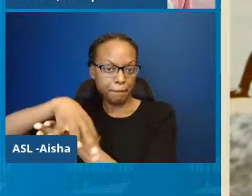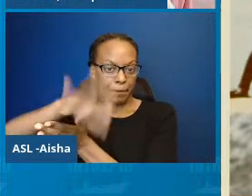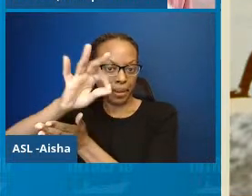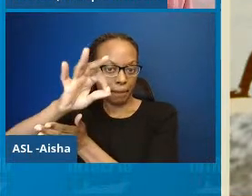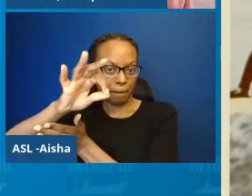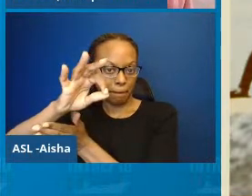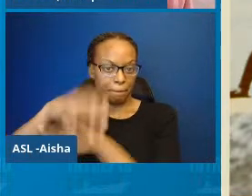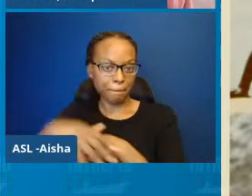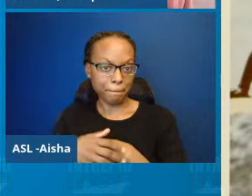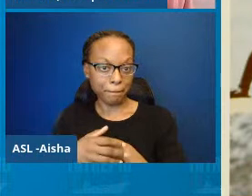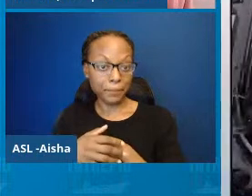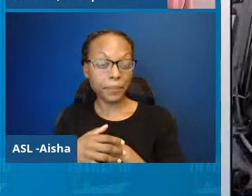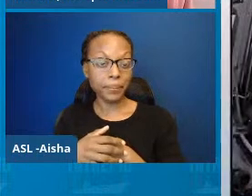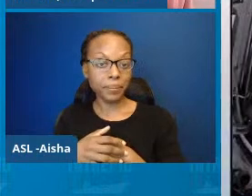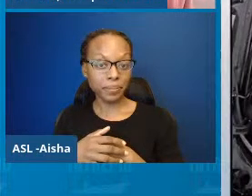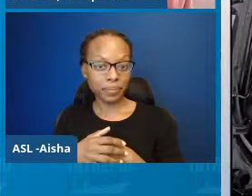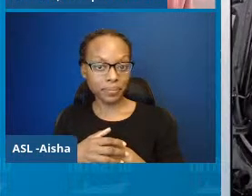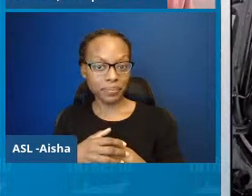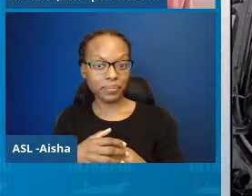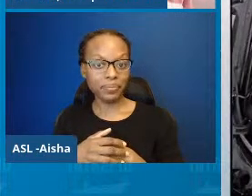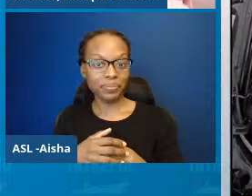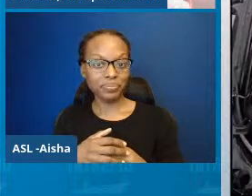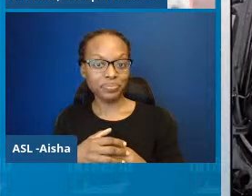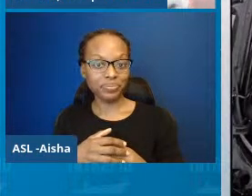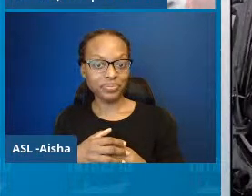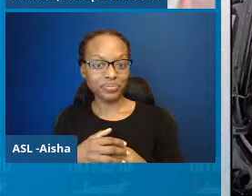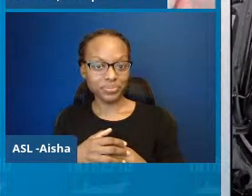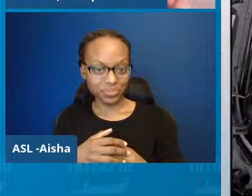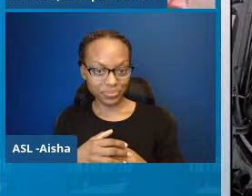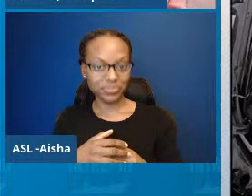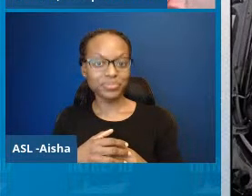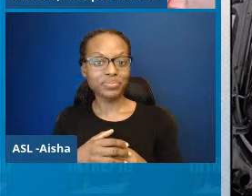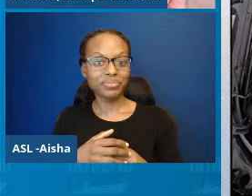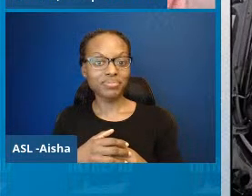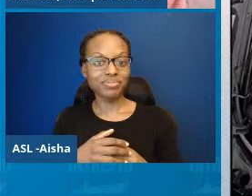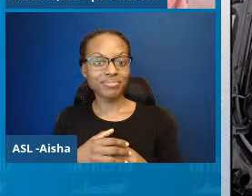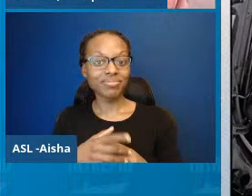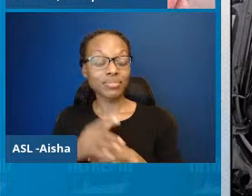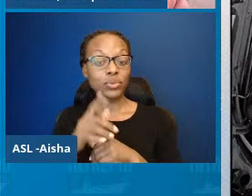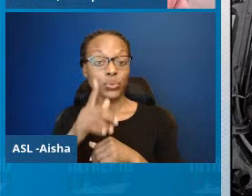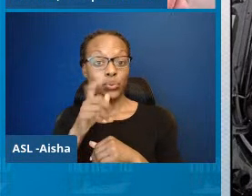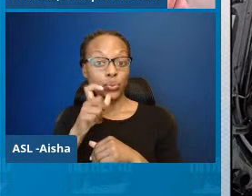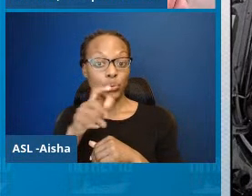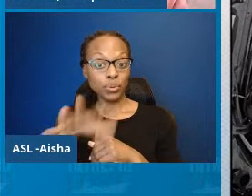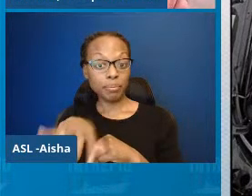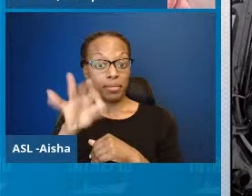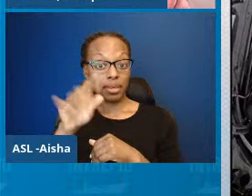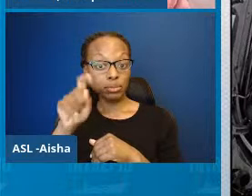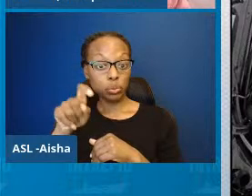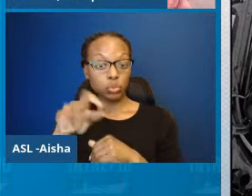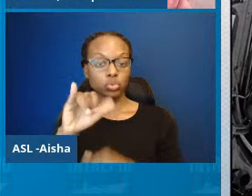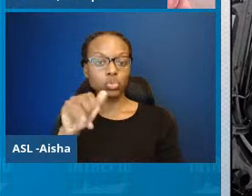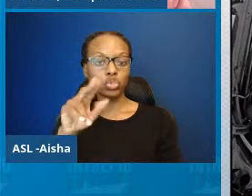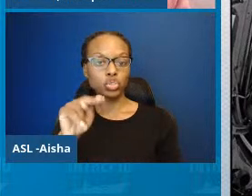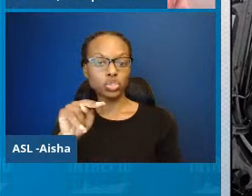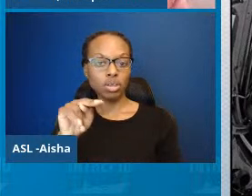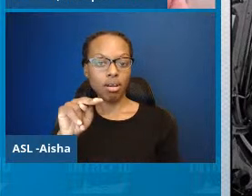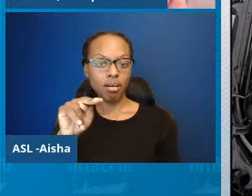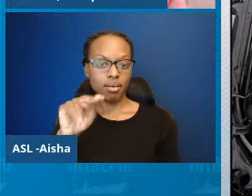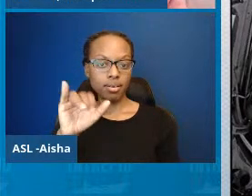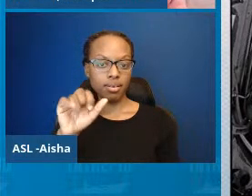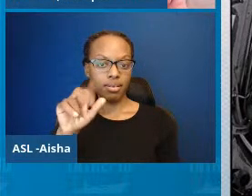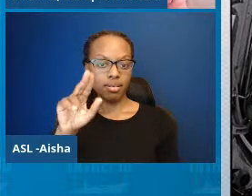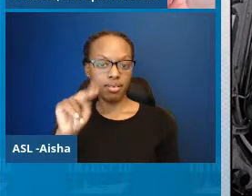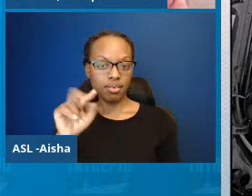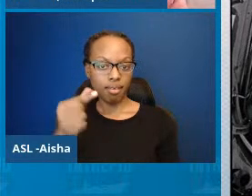2 other astronauts, and these were John Young and Virgil Gus Grissom